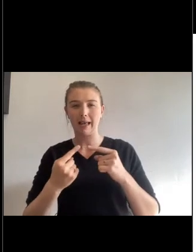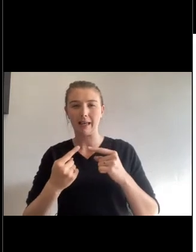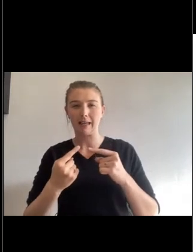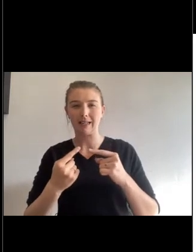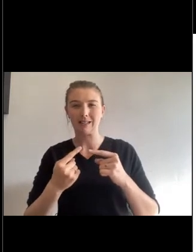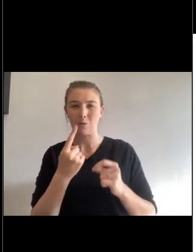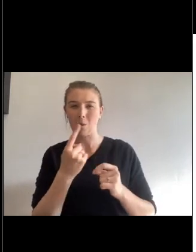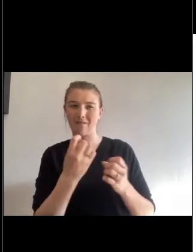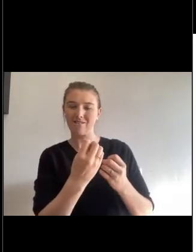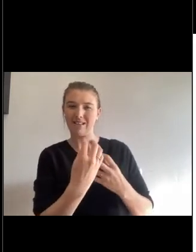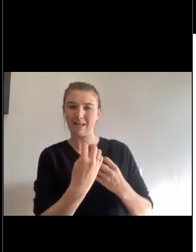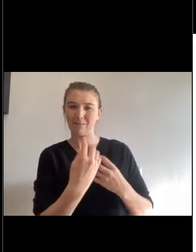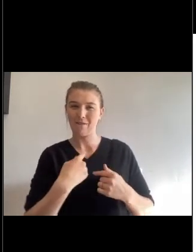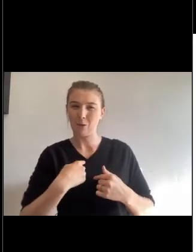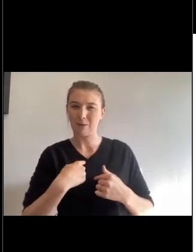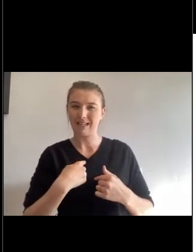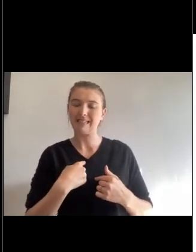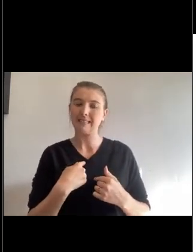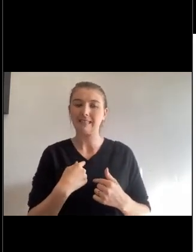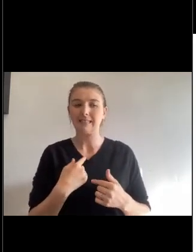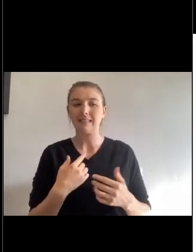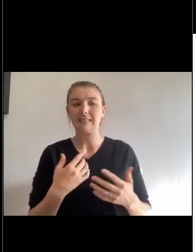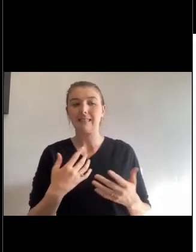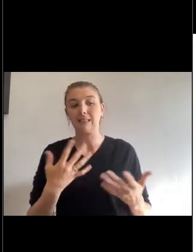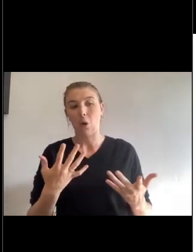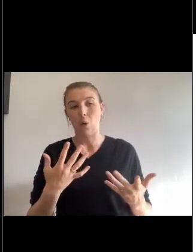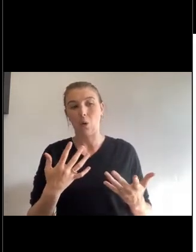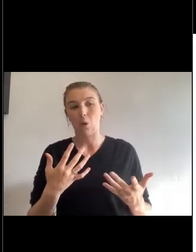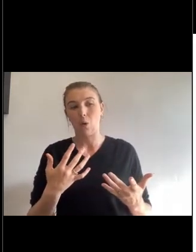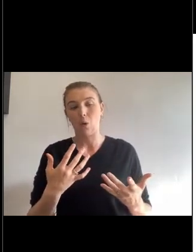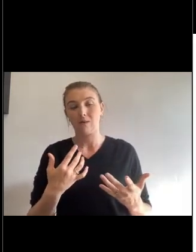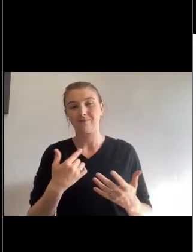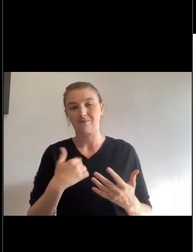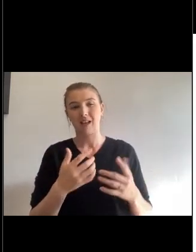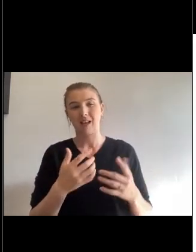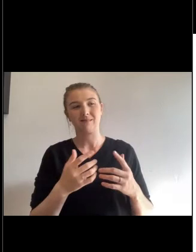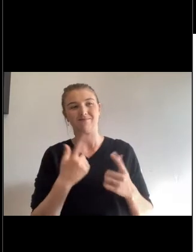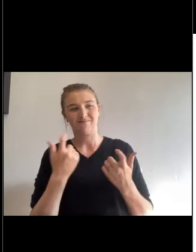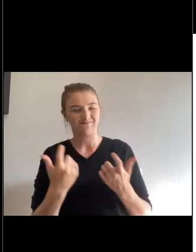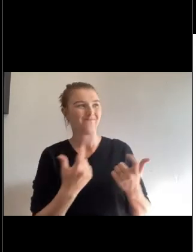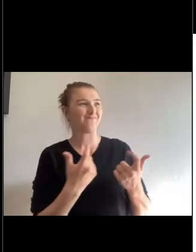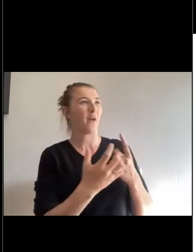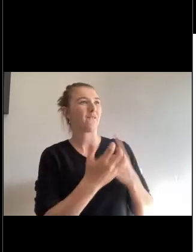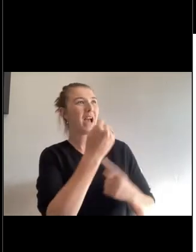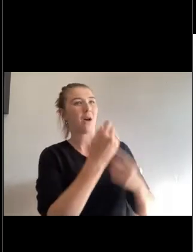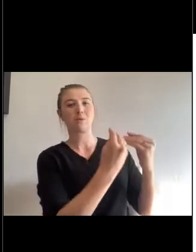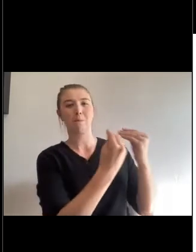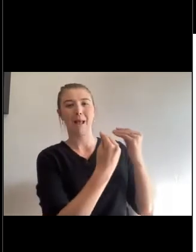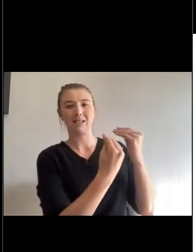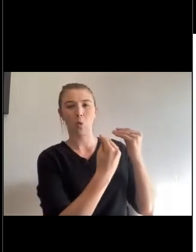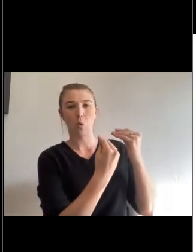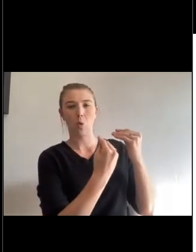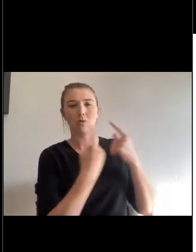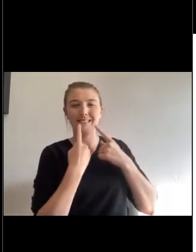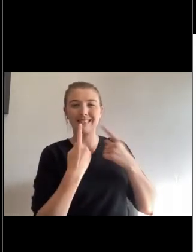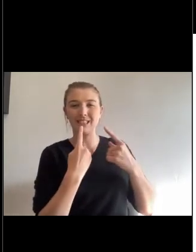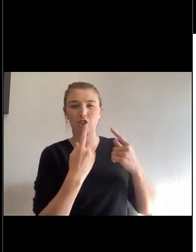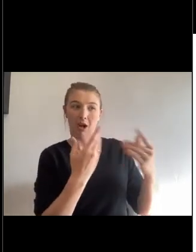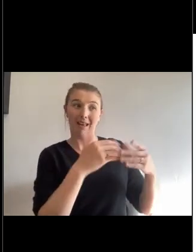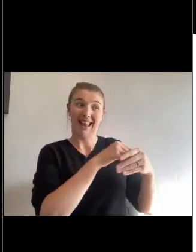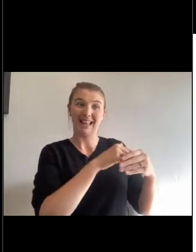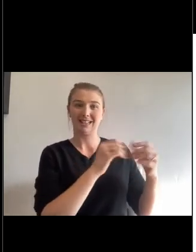So what I did was to actually get a mentor, get a teacher within the company who would actually help